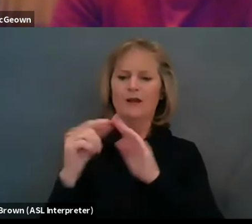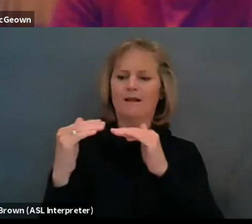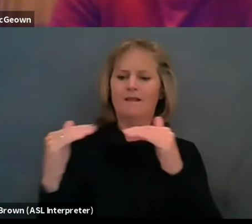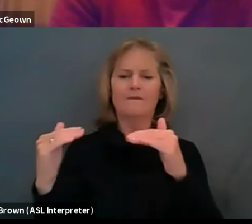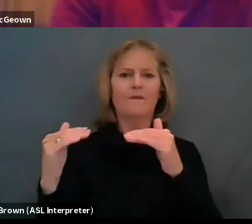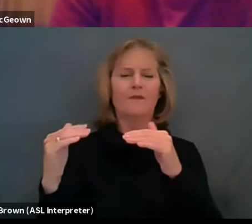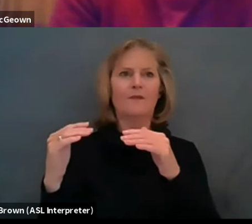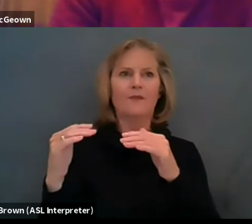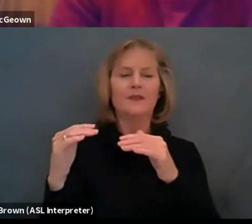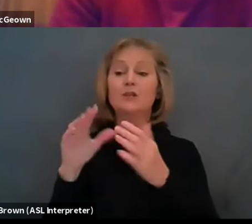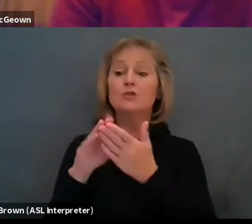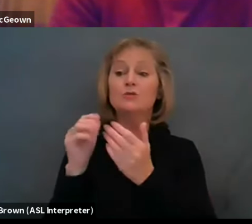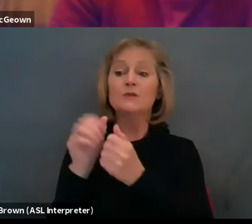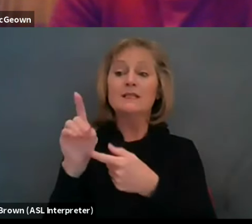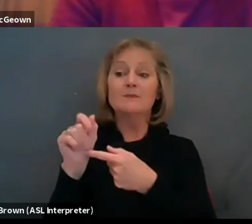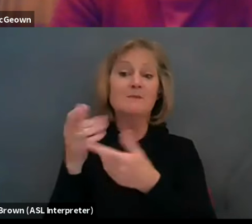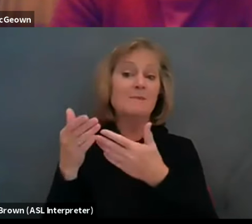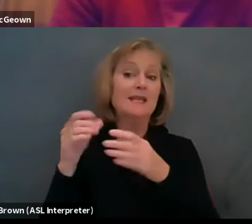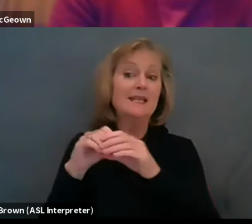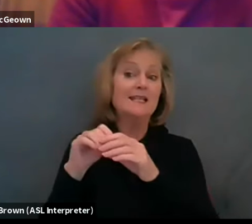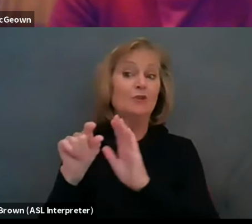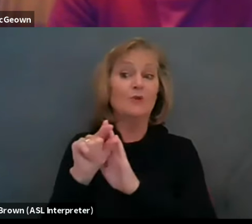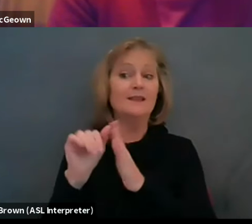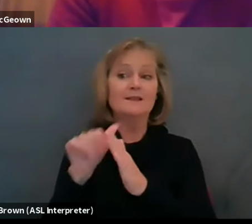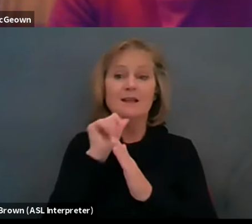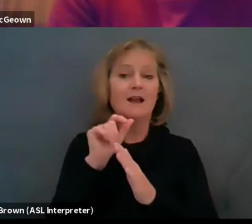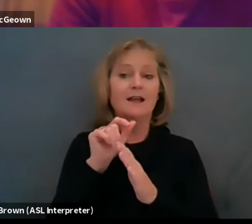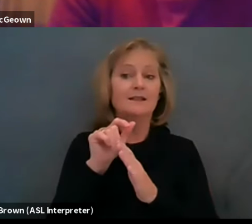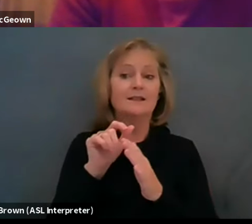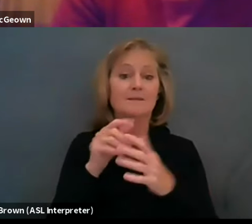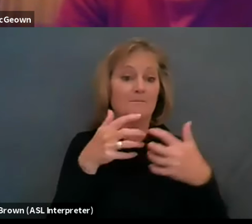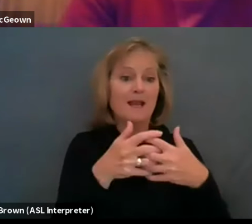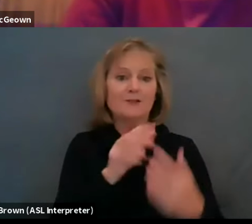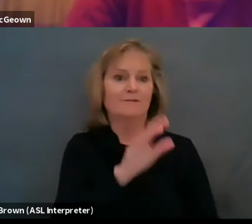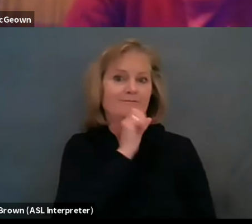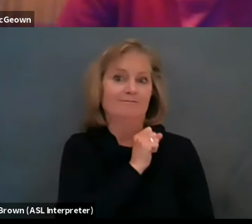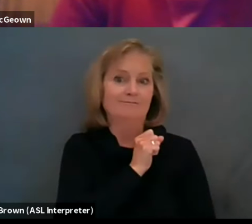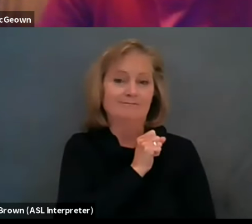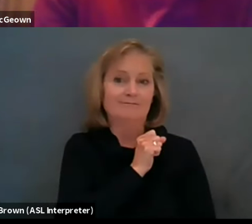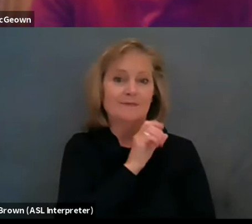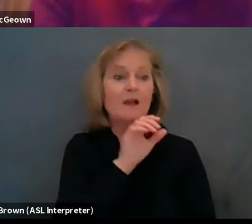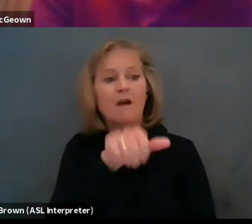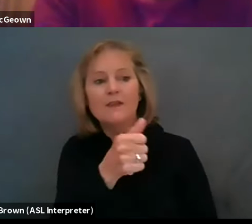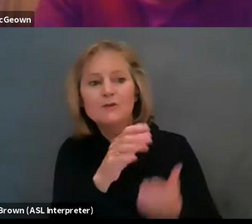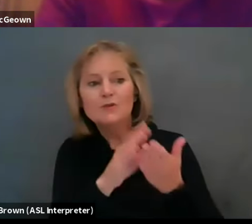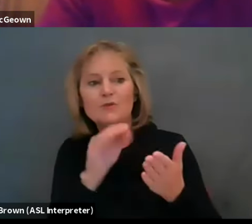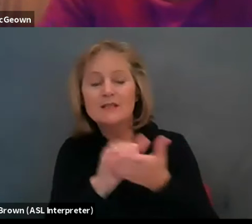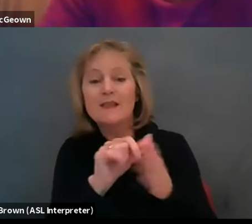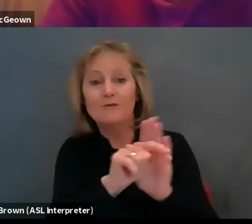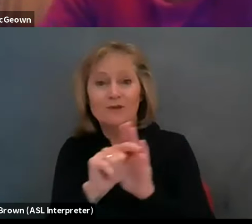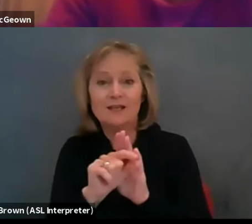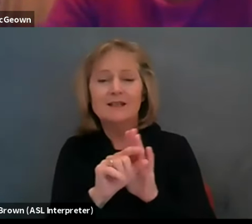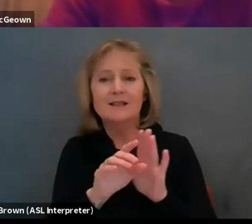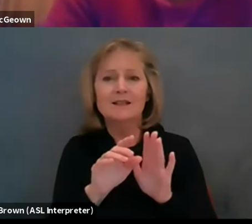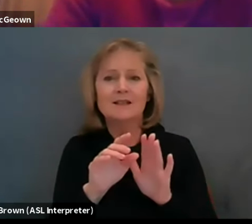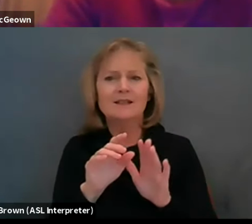and students with disabilities may be in a grade that does not necessarily match the age of other students in that grade. And so